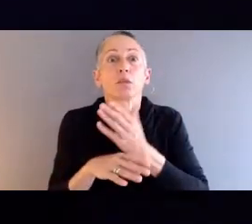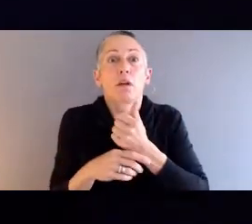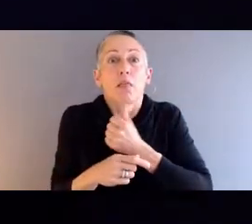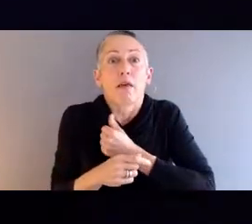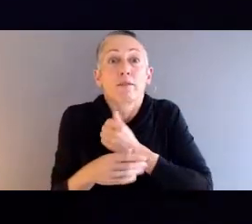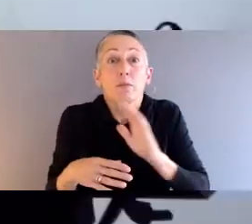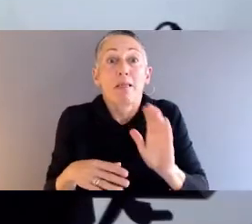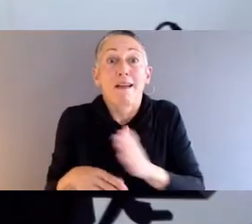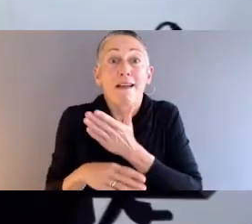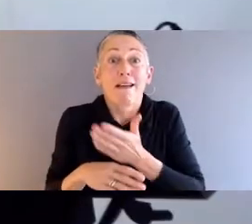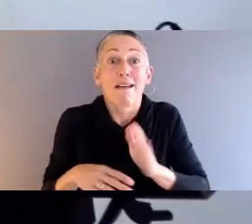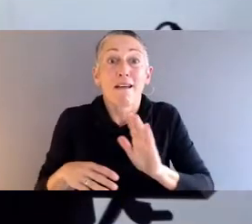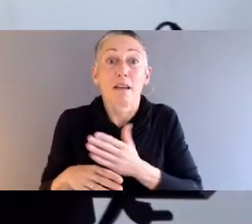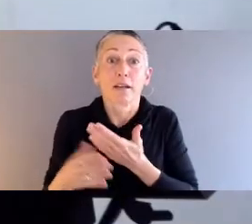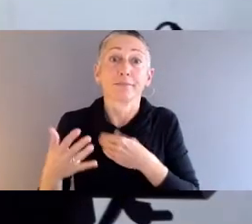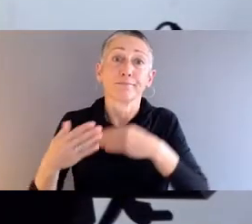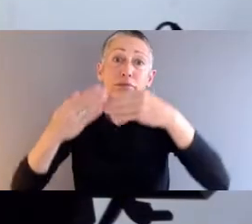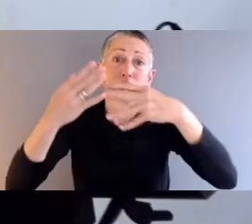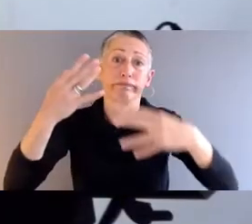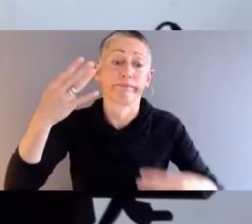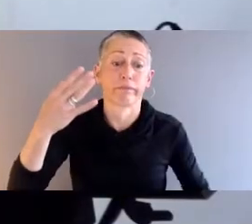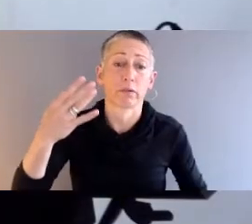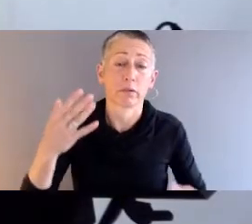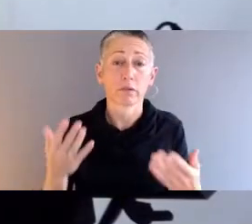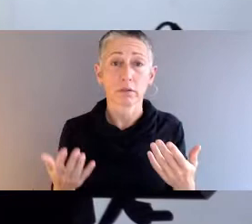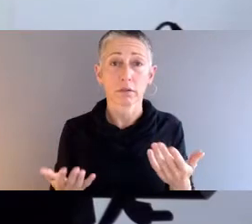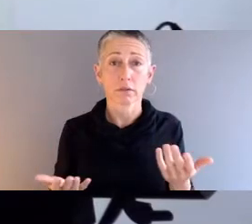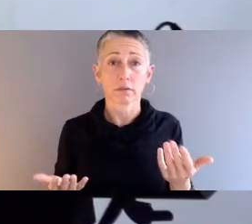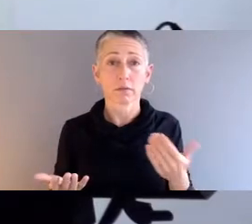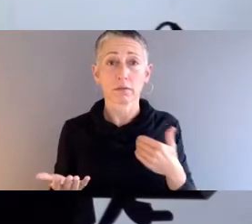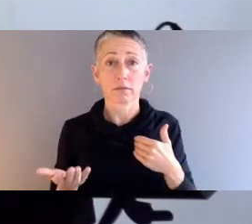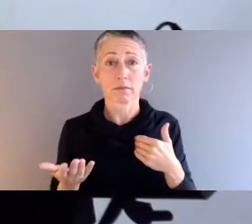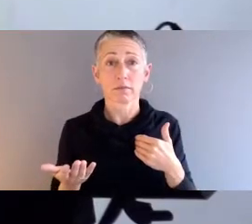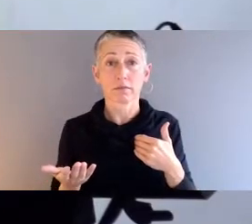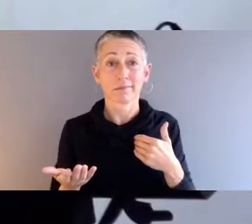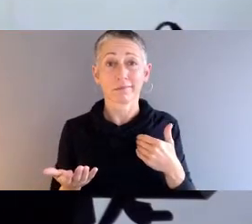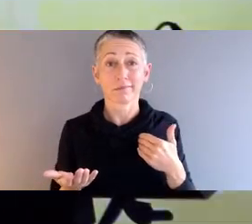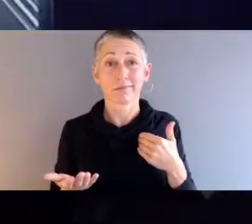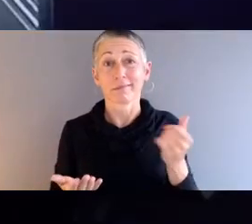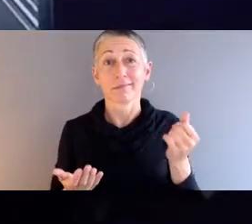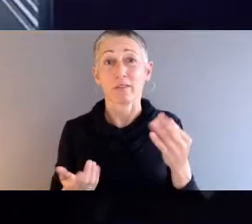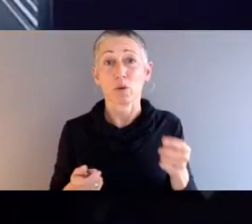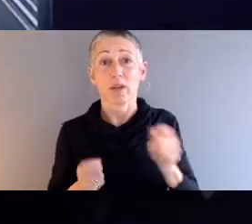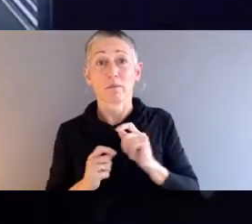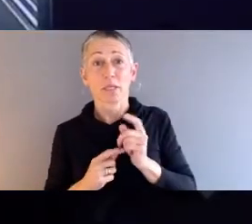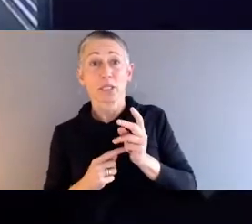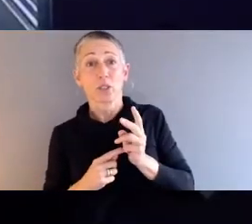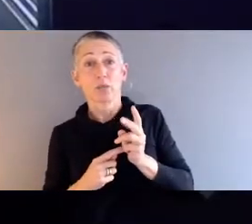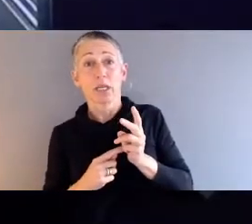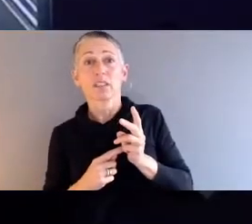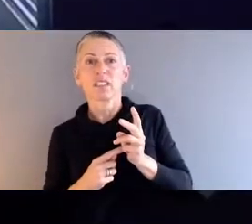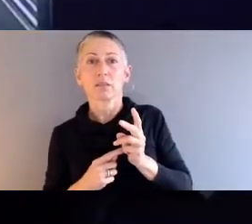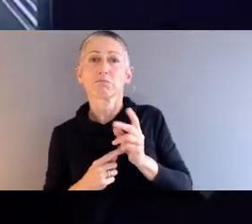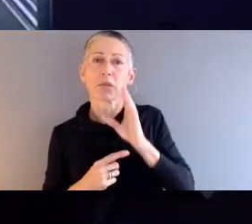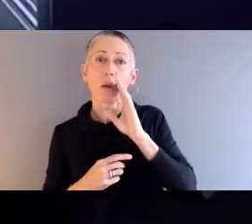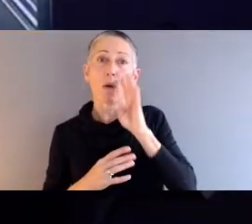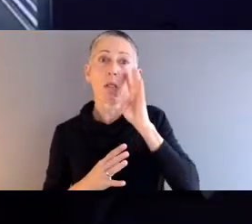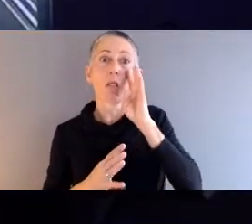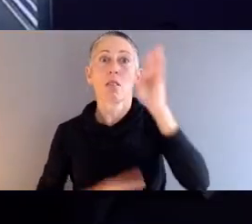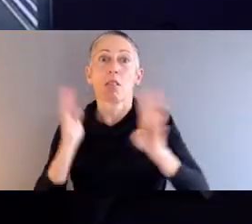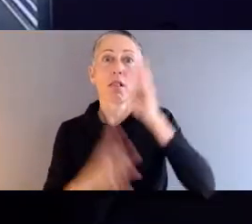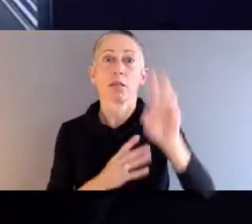me 2 seconds and I'll come up with 20 more dreams. No matter what anyone tells you, you can